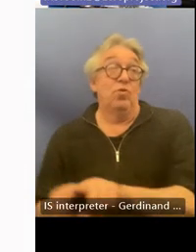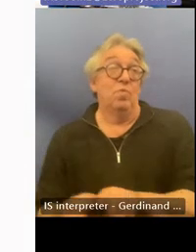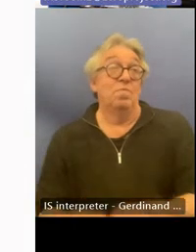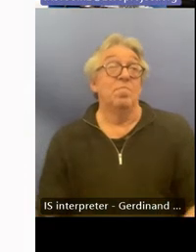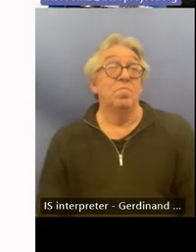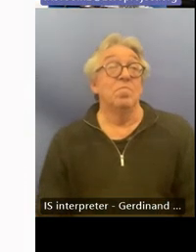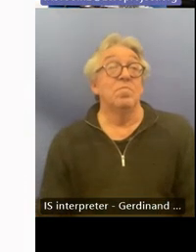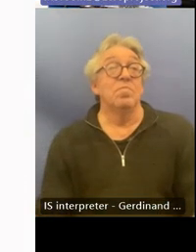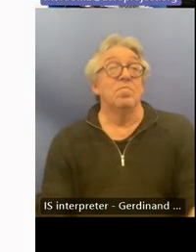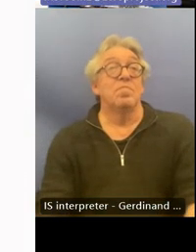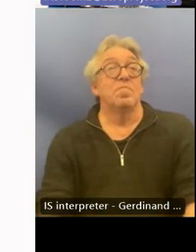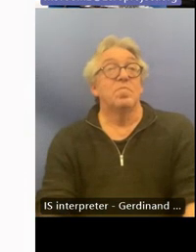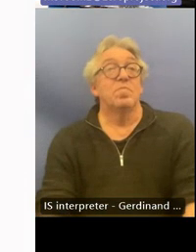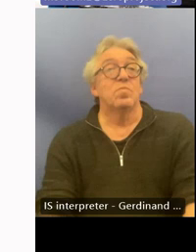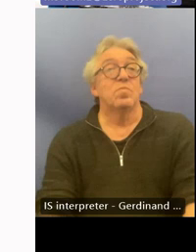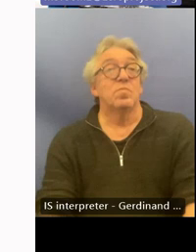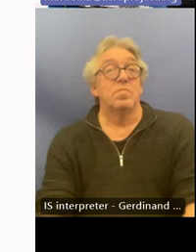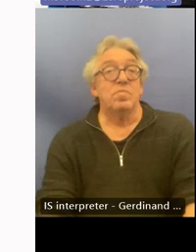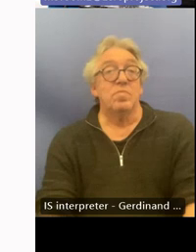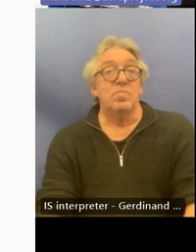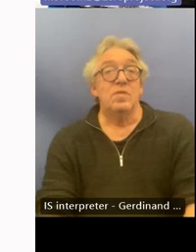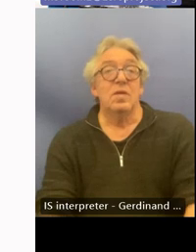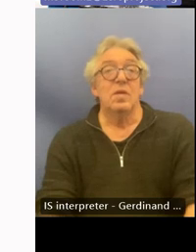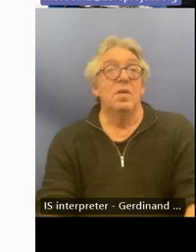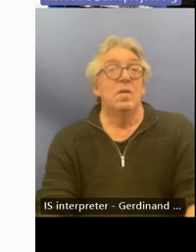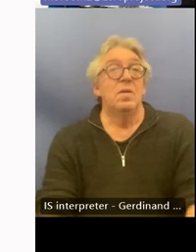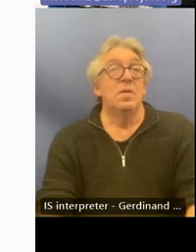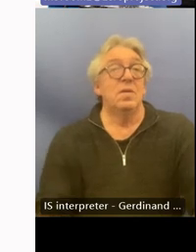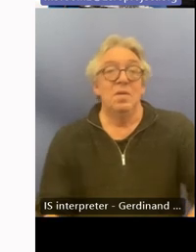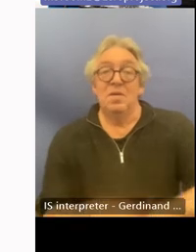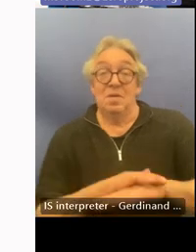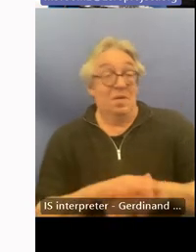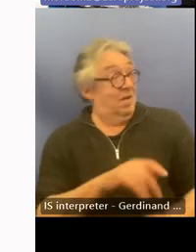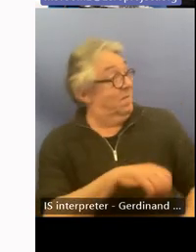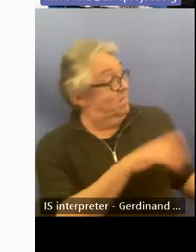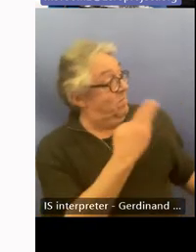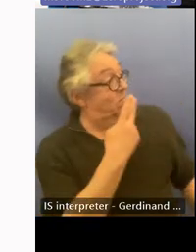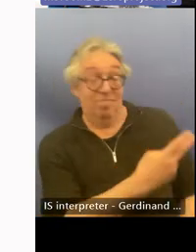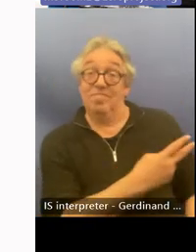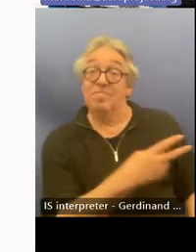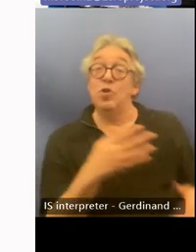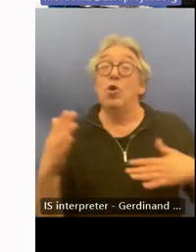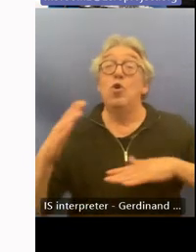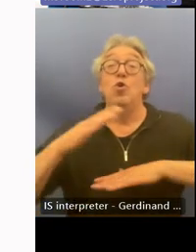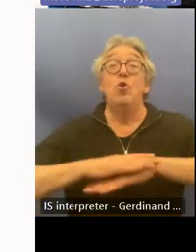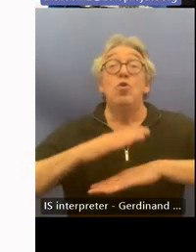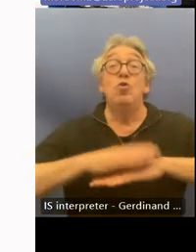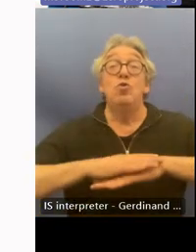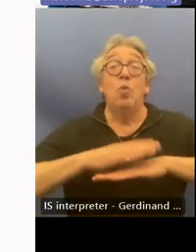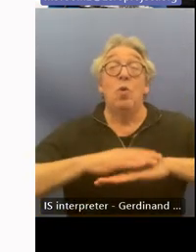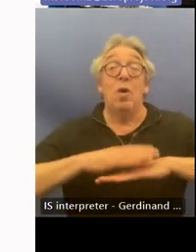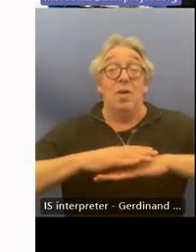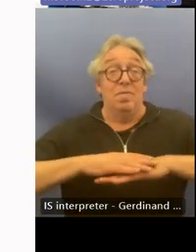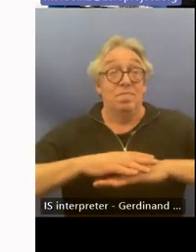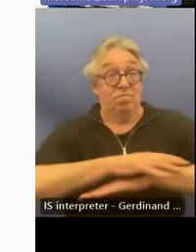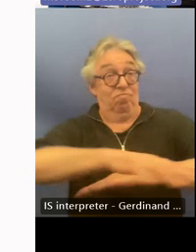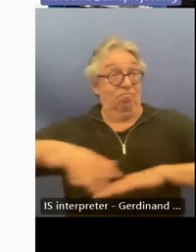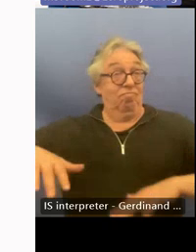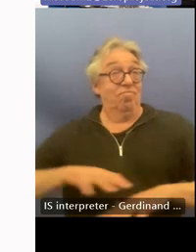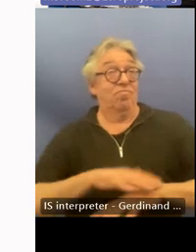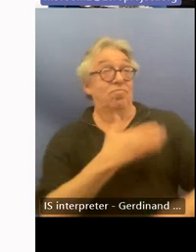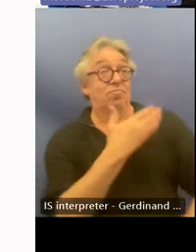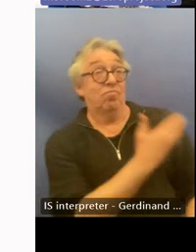And also, sorry, another photo is the school campaign. You can see the, sorry, back please. The